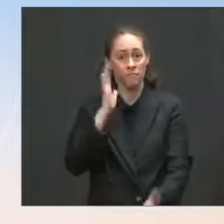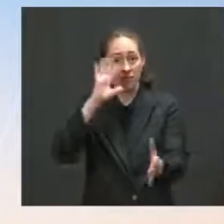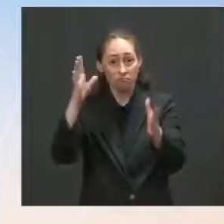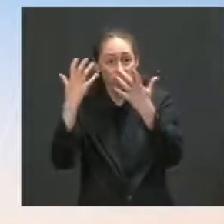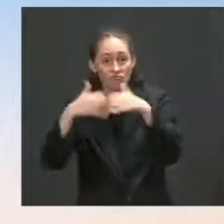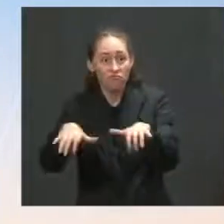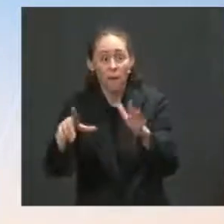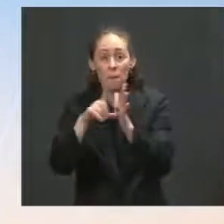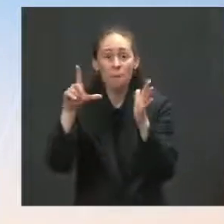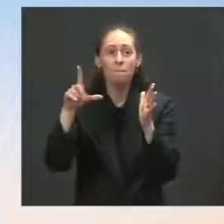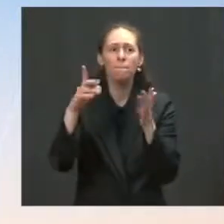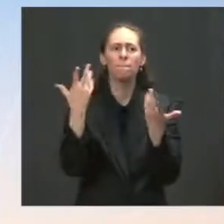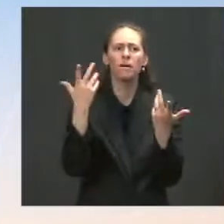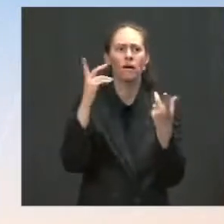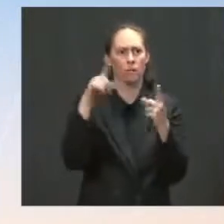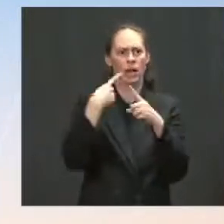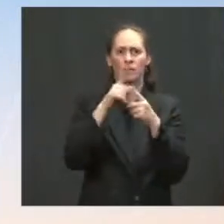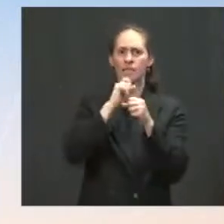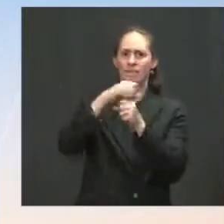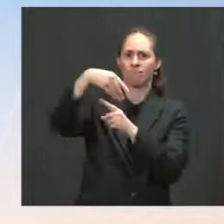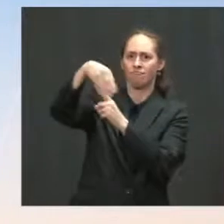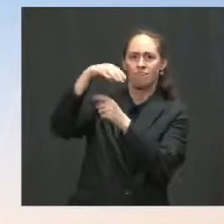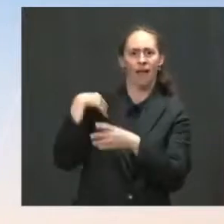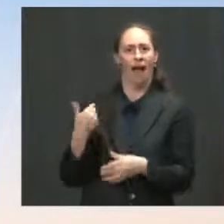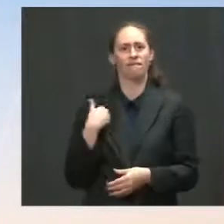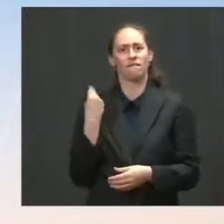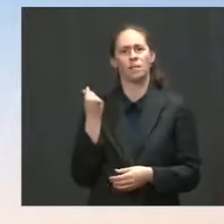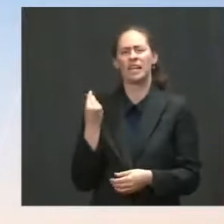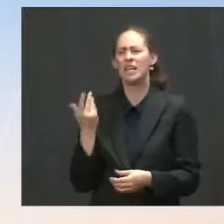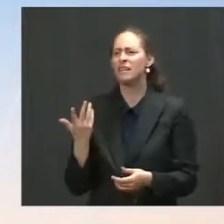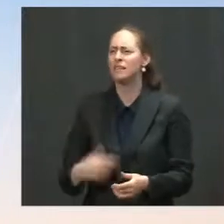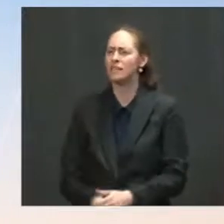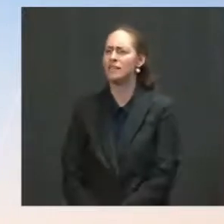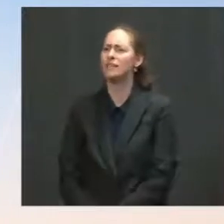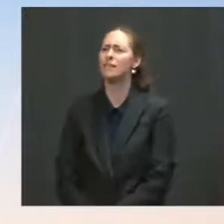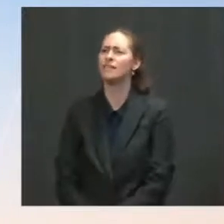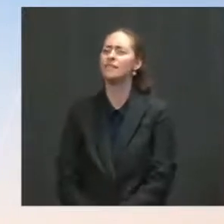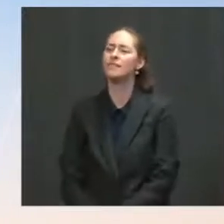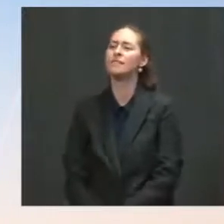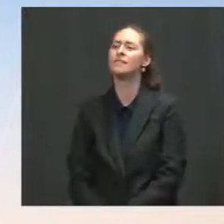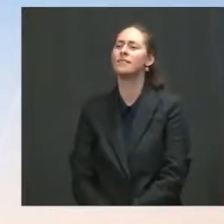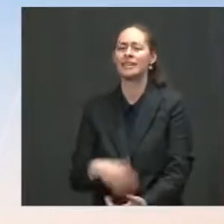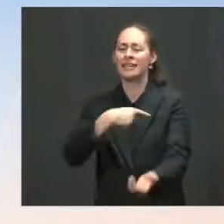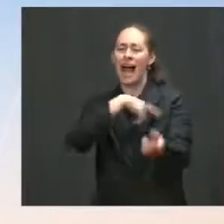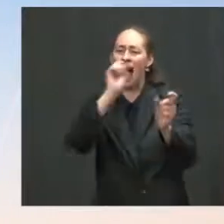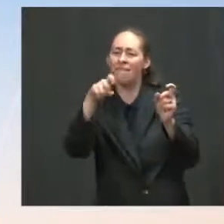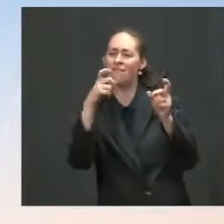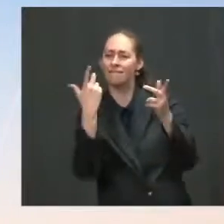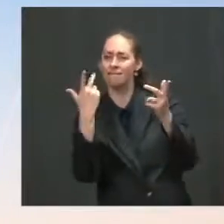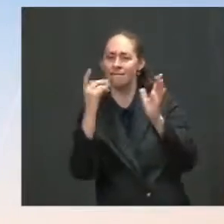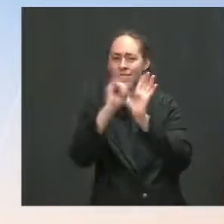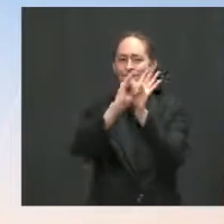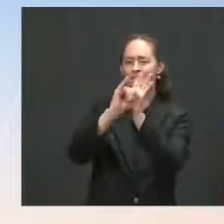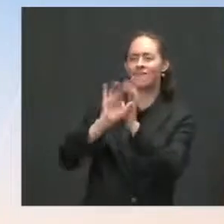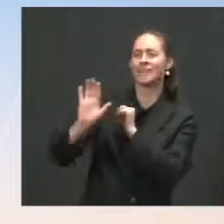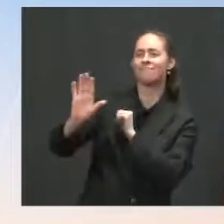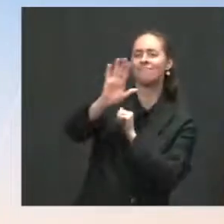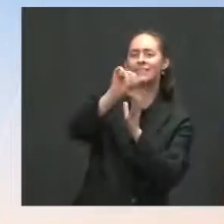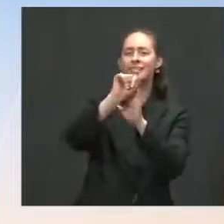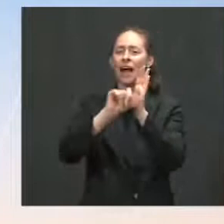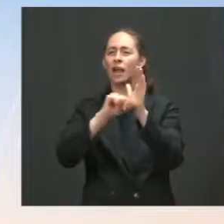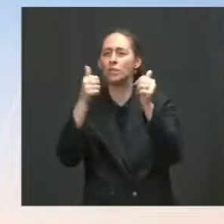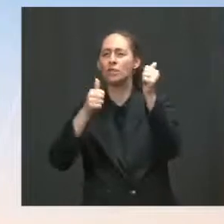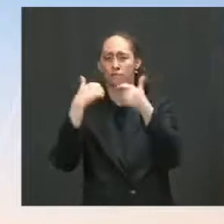benefits? Sure. Well, one, we have put out state-by-state fact sheets, and if different businesses or communities haven't seen those, we're happy